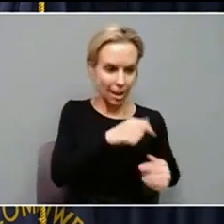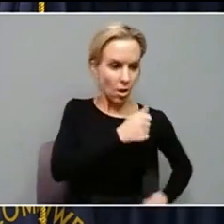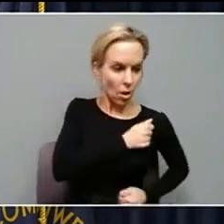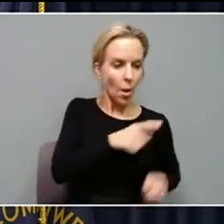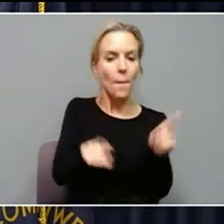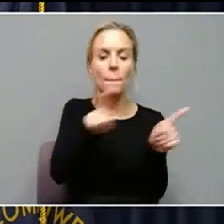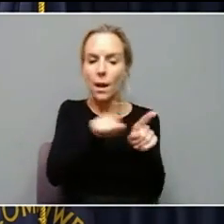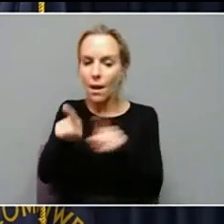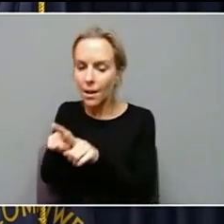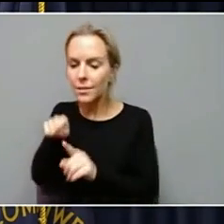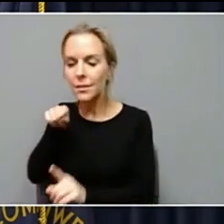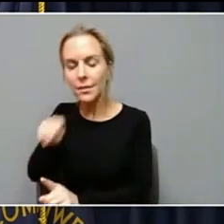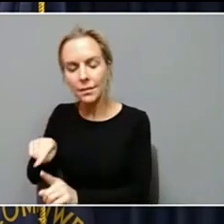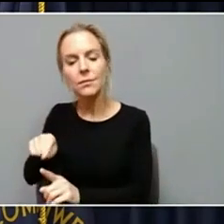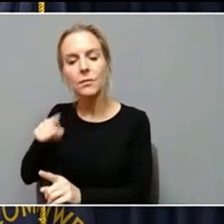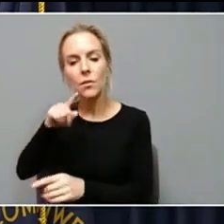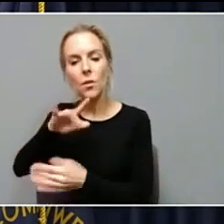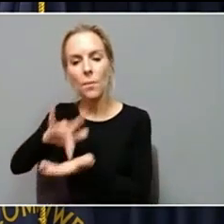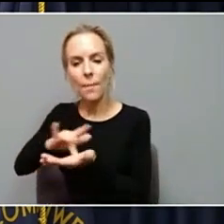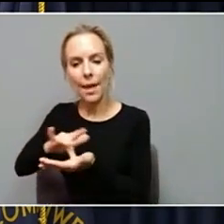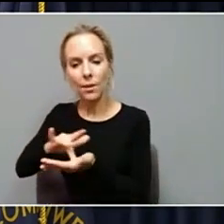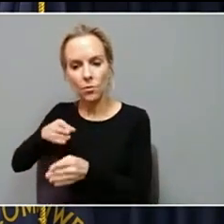guardsmen will come forward.